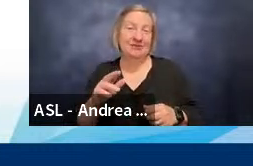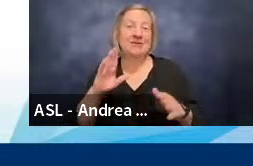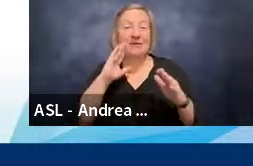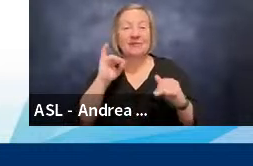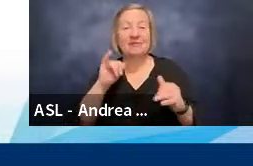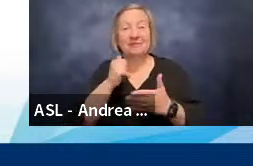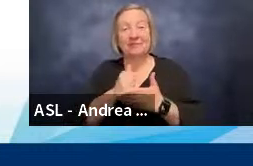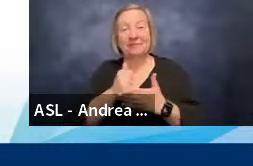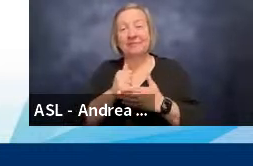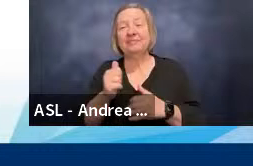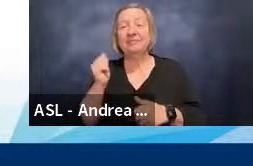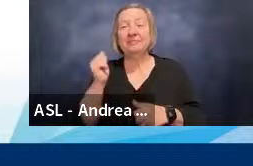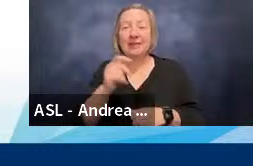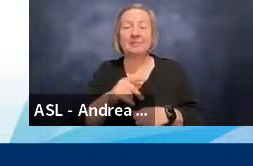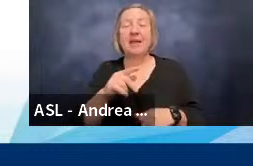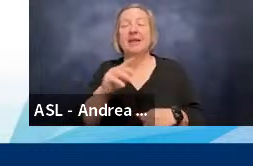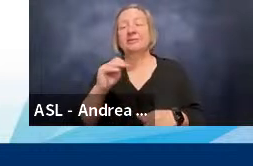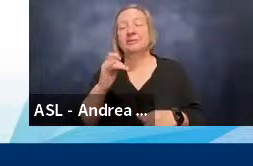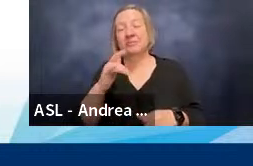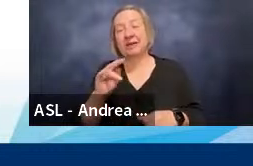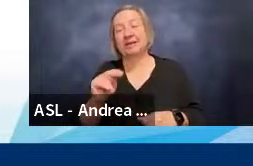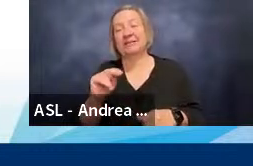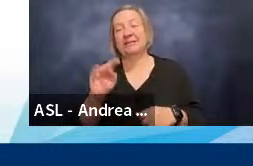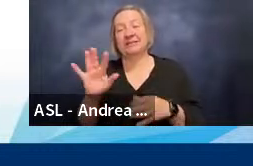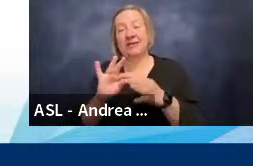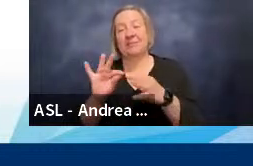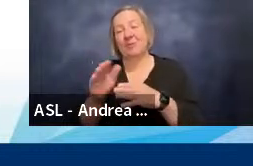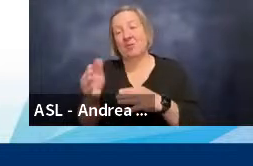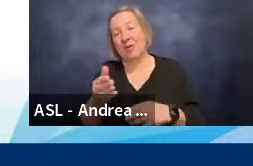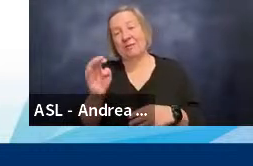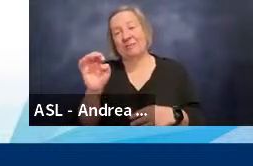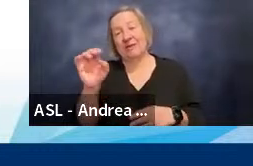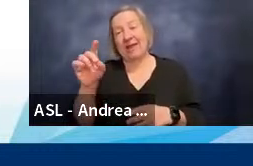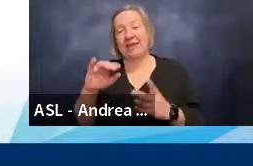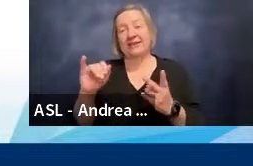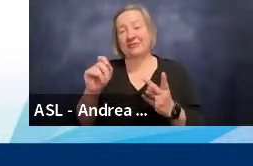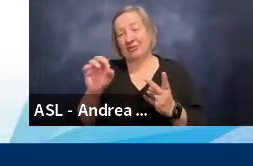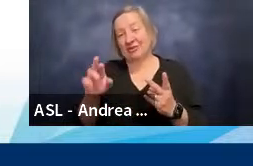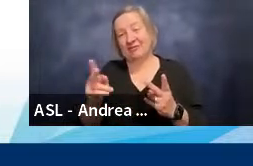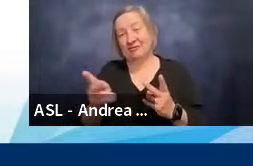Megan's comment and welcome Ed and Jennifer.